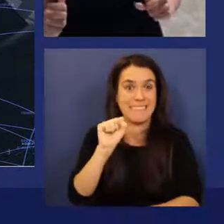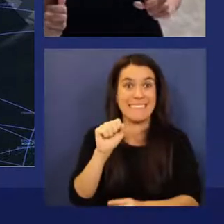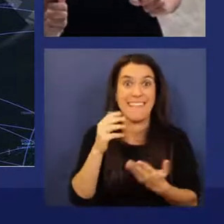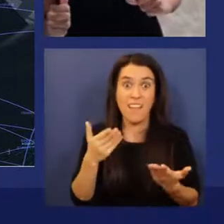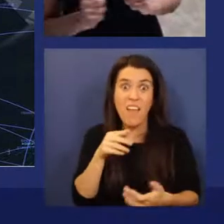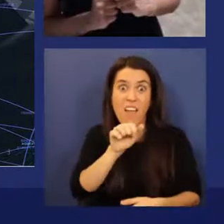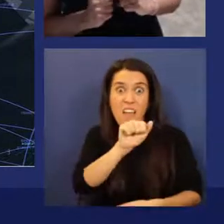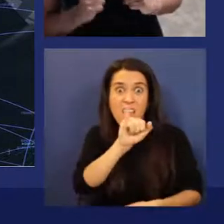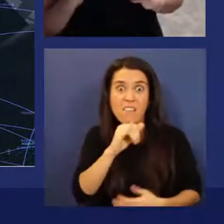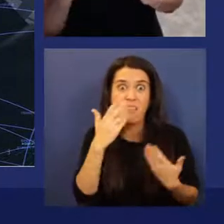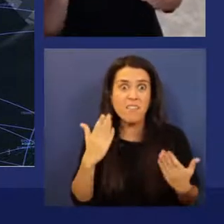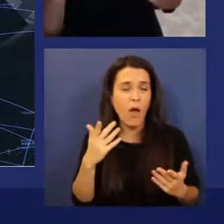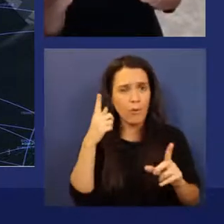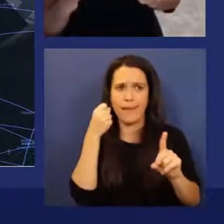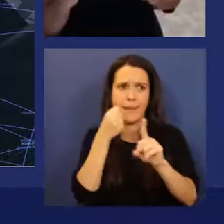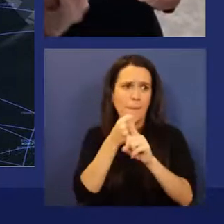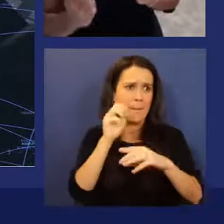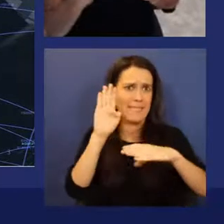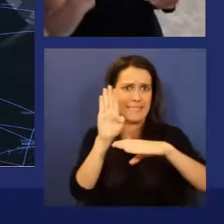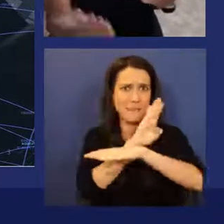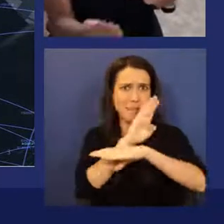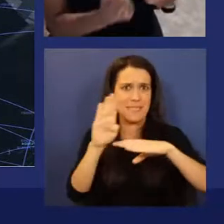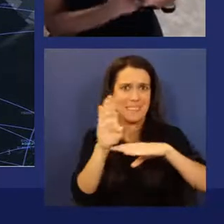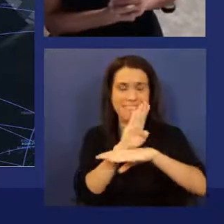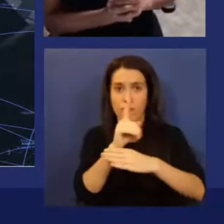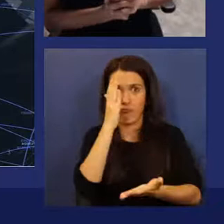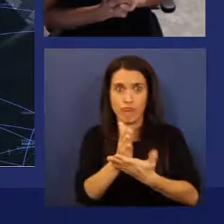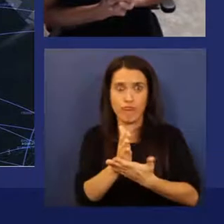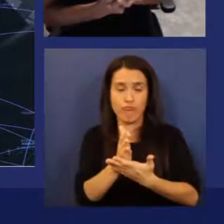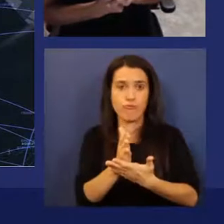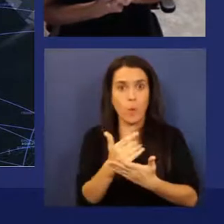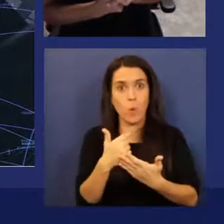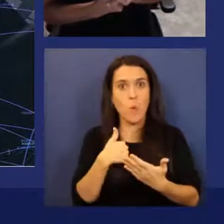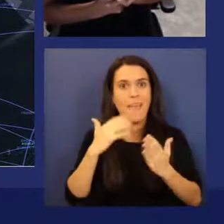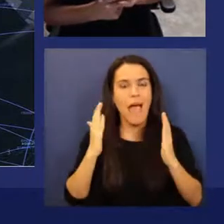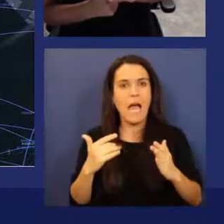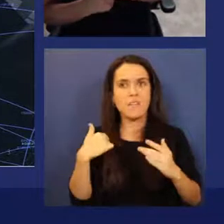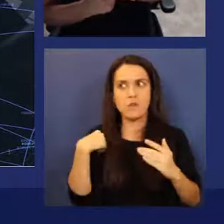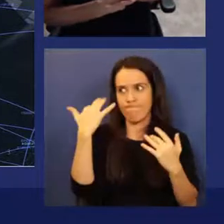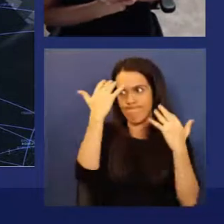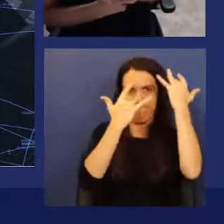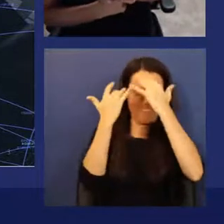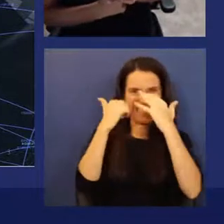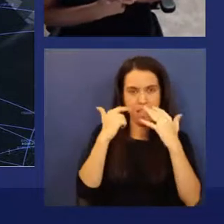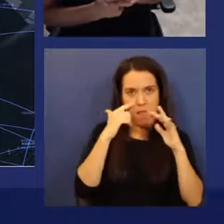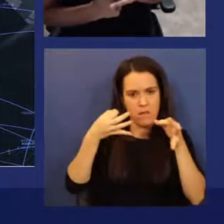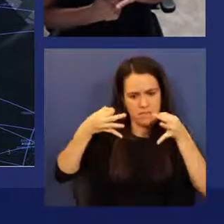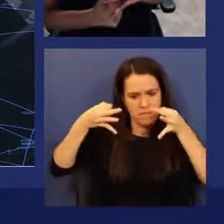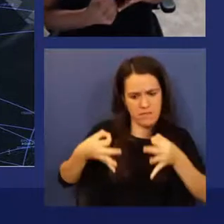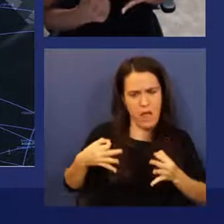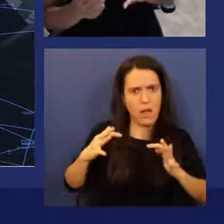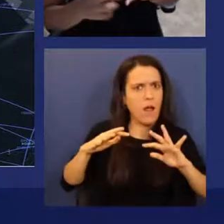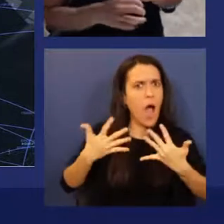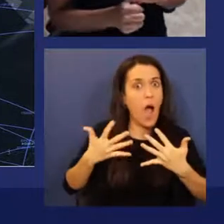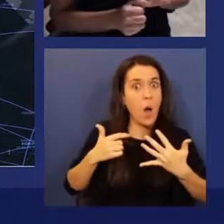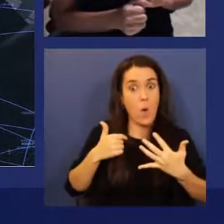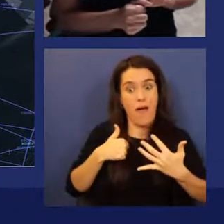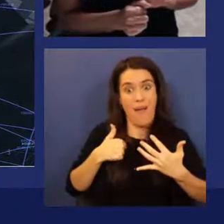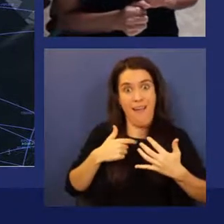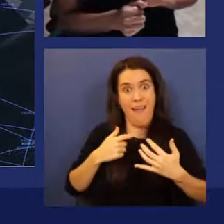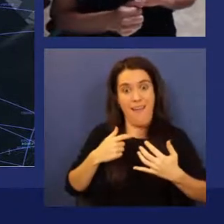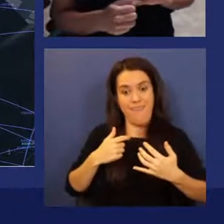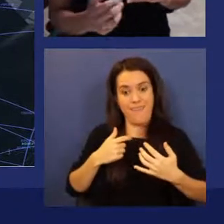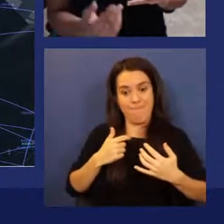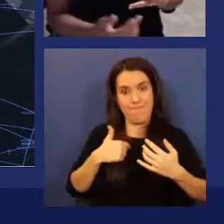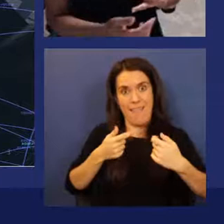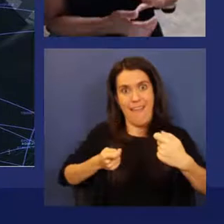very, very certain. And it's actually up to us to decide how are we going to adapt, meaning how are we